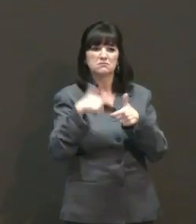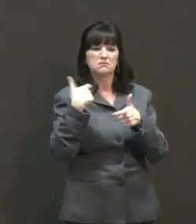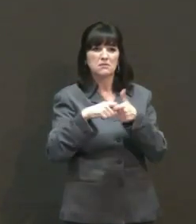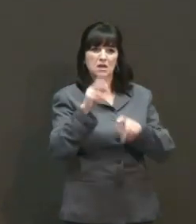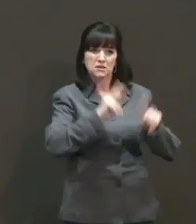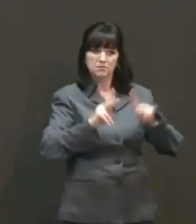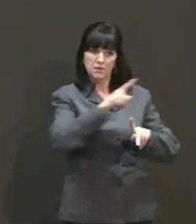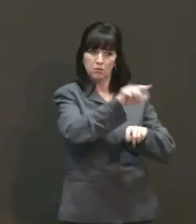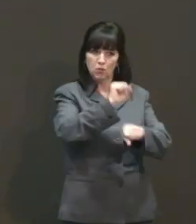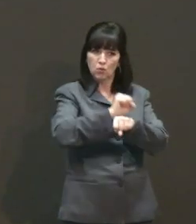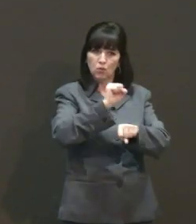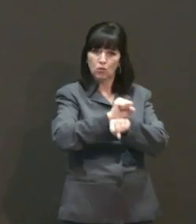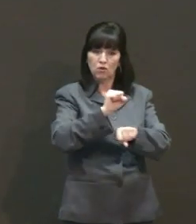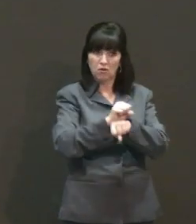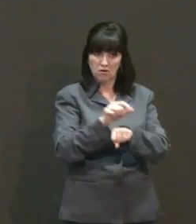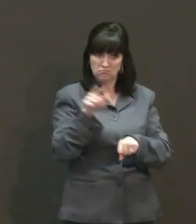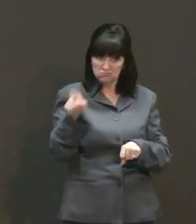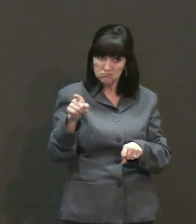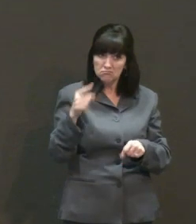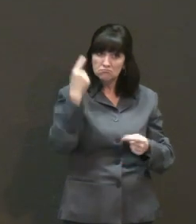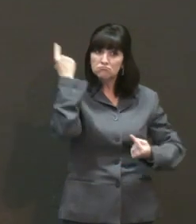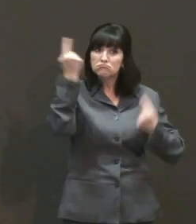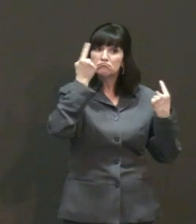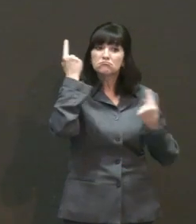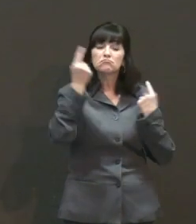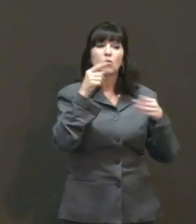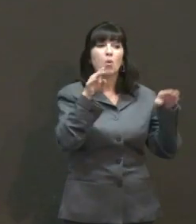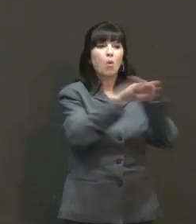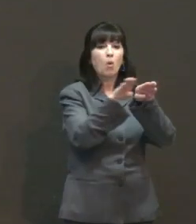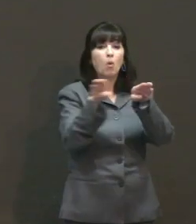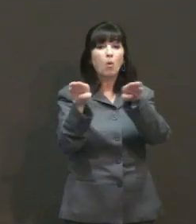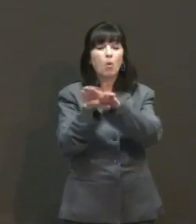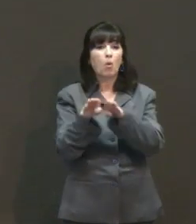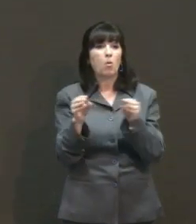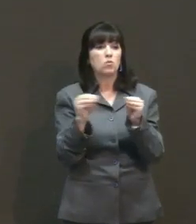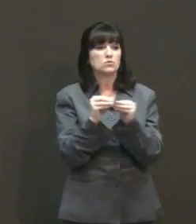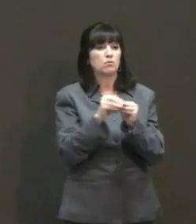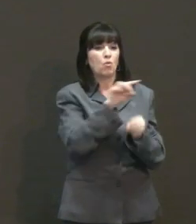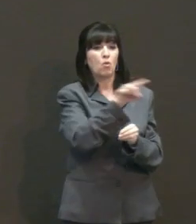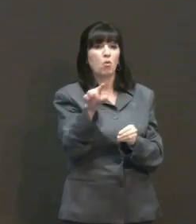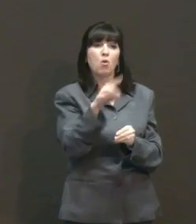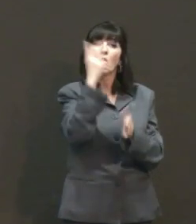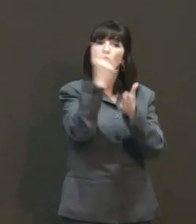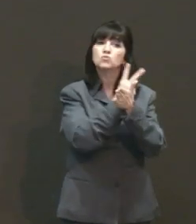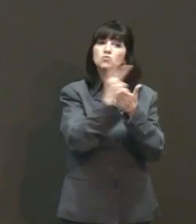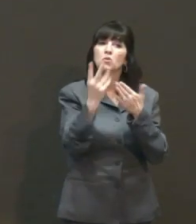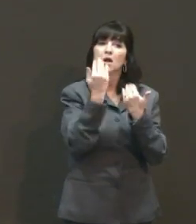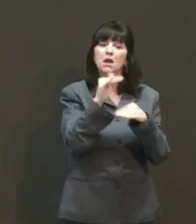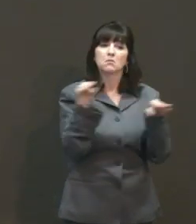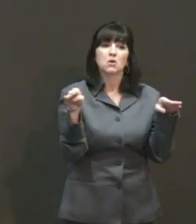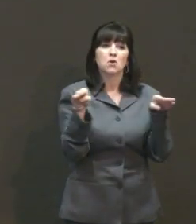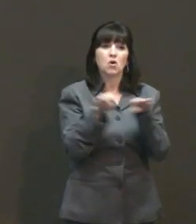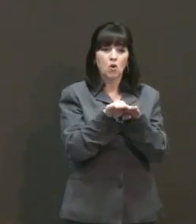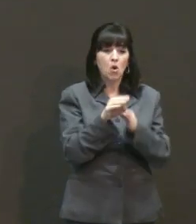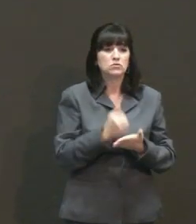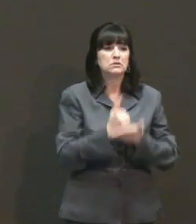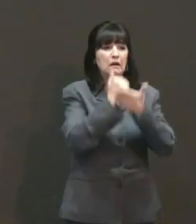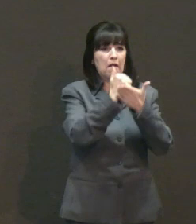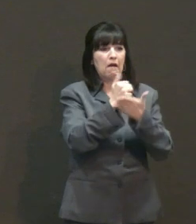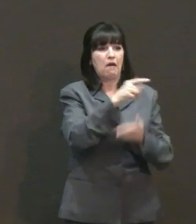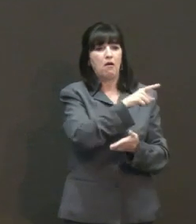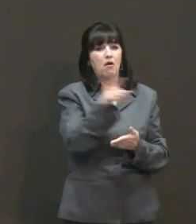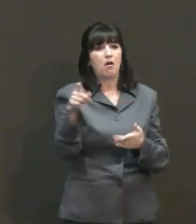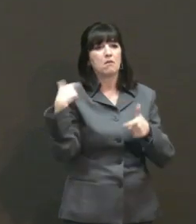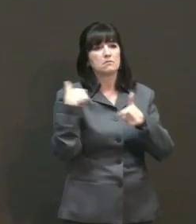I've said time and time again that if we see industries and businesses that are not abiding by